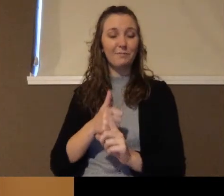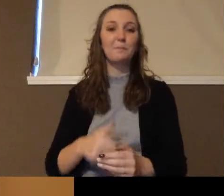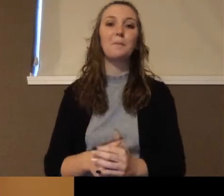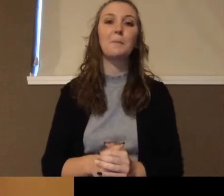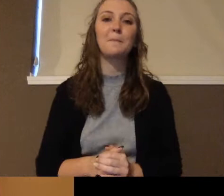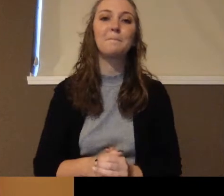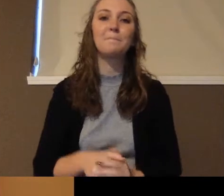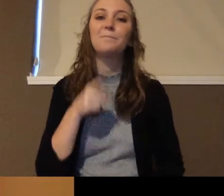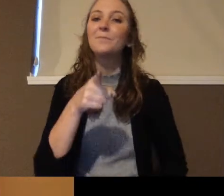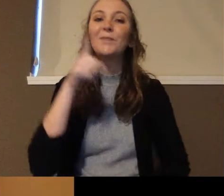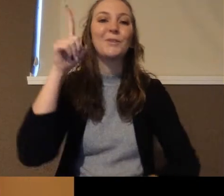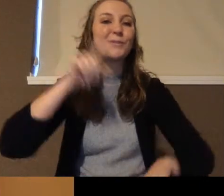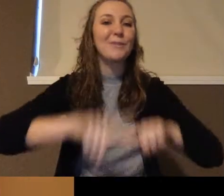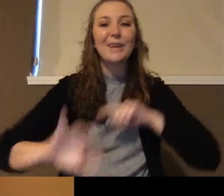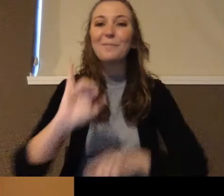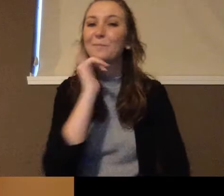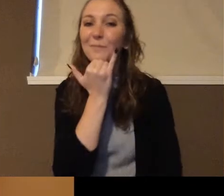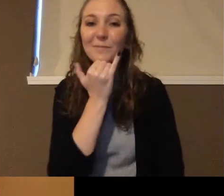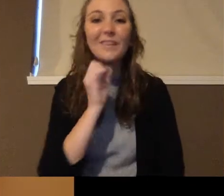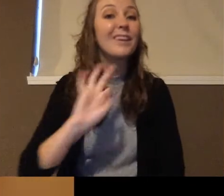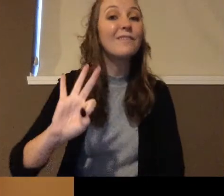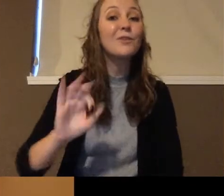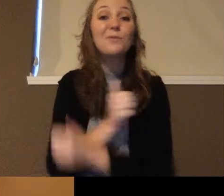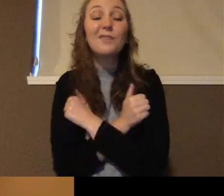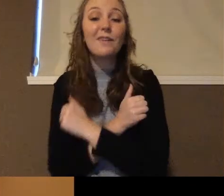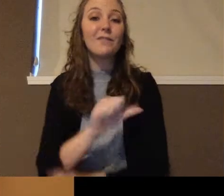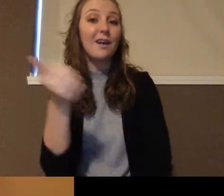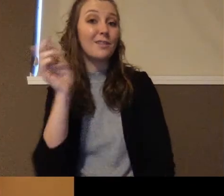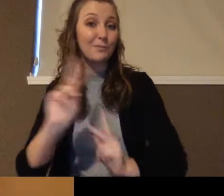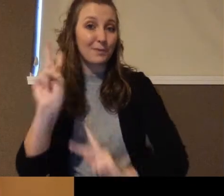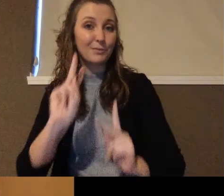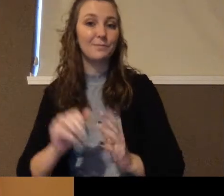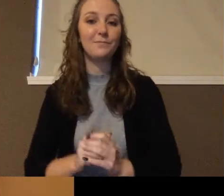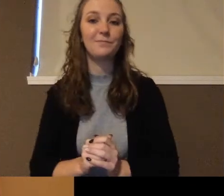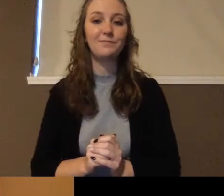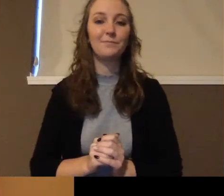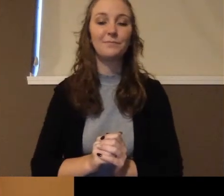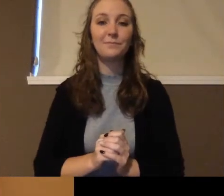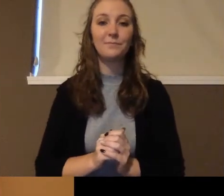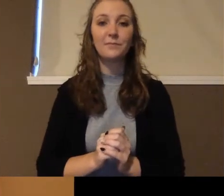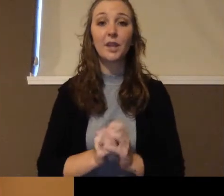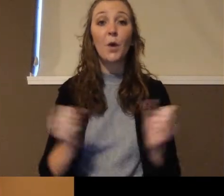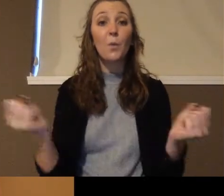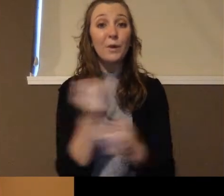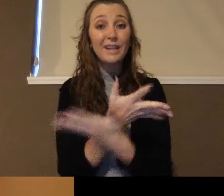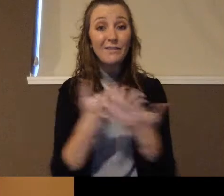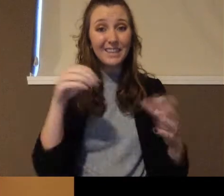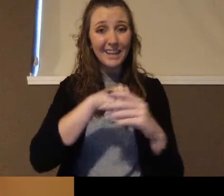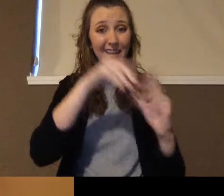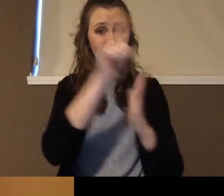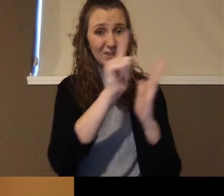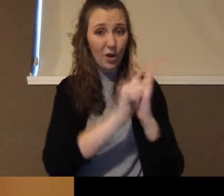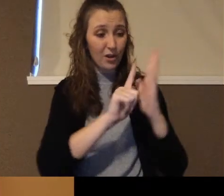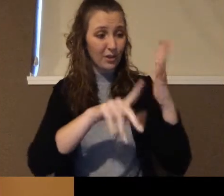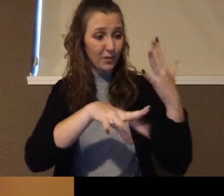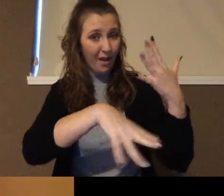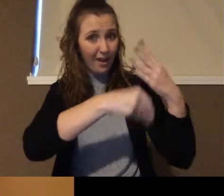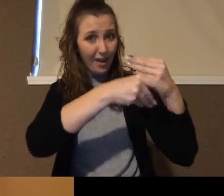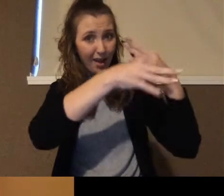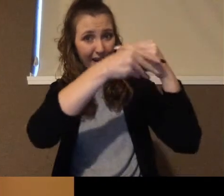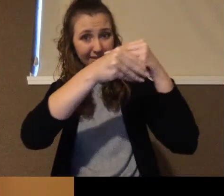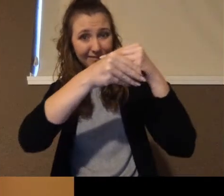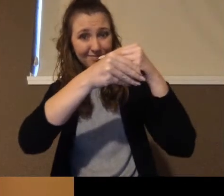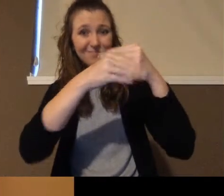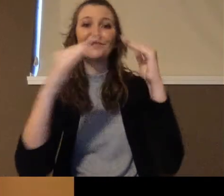as you do yourself. You can't go wrong when you love others. When you add up everything in the